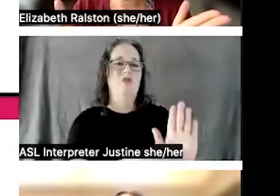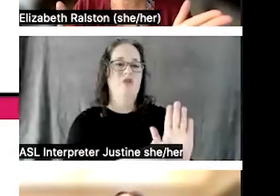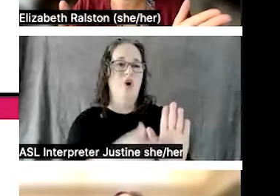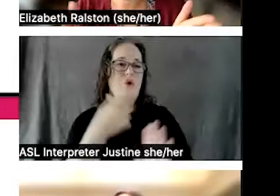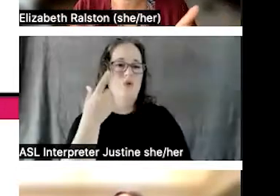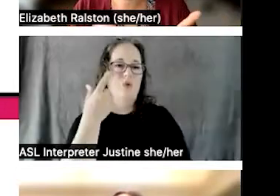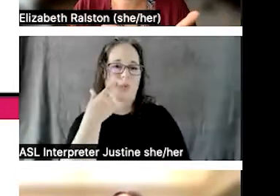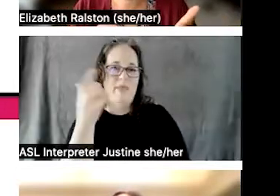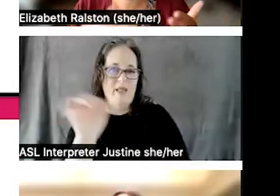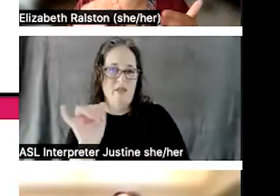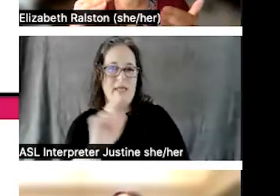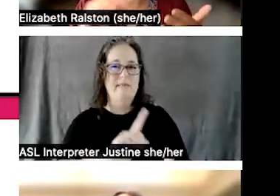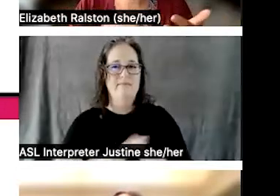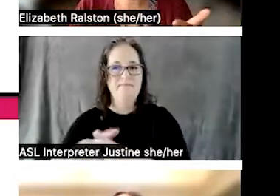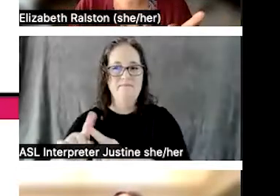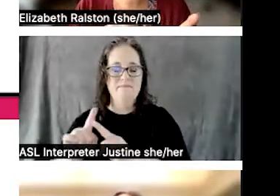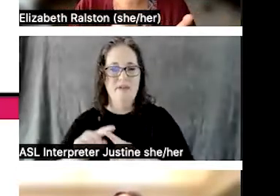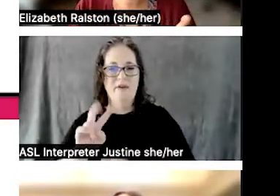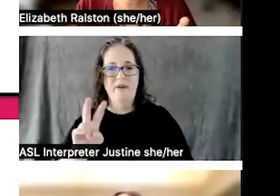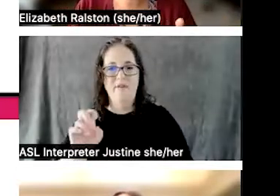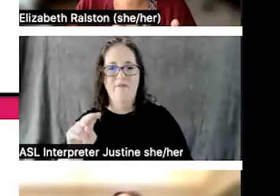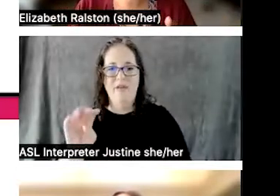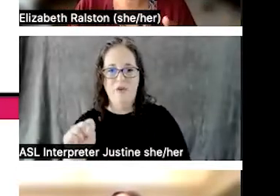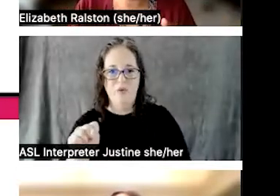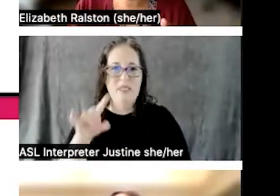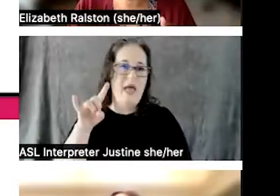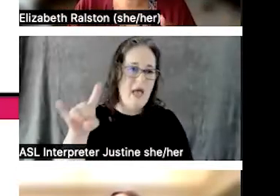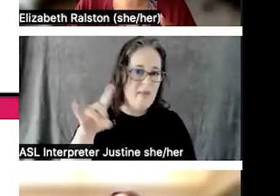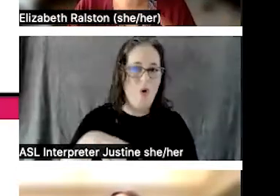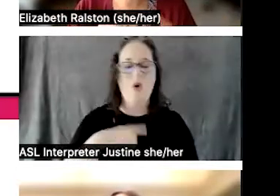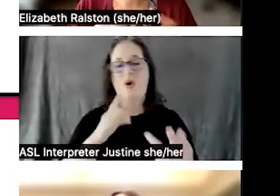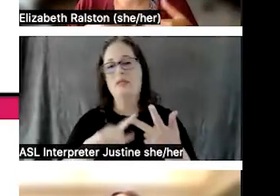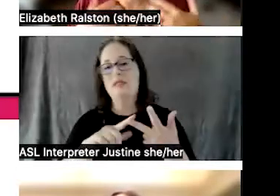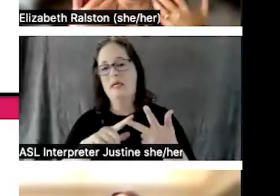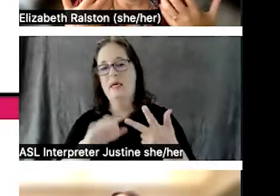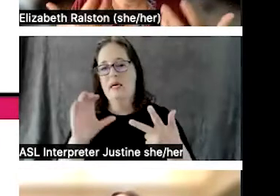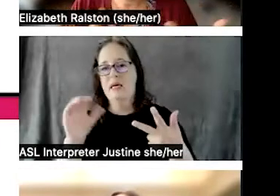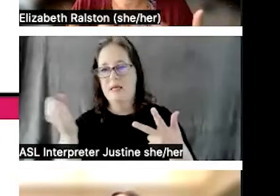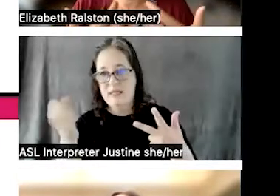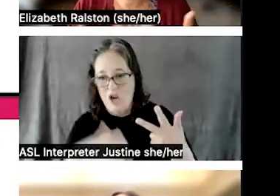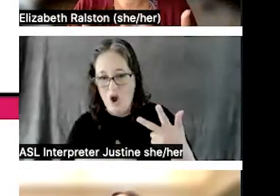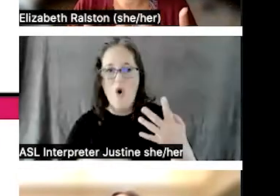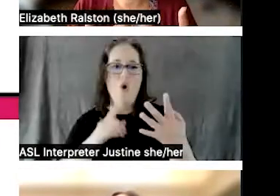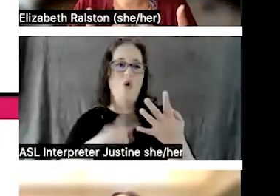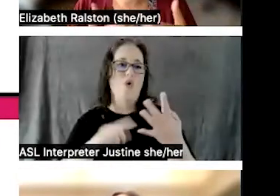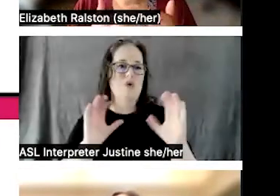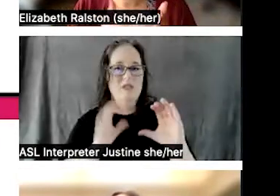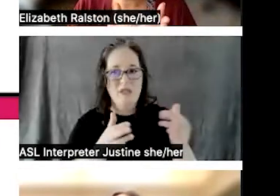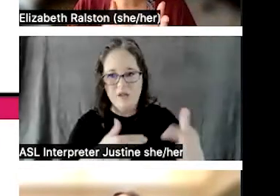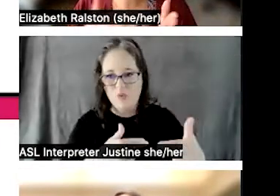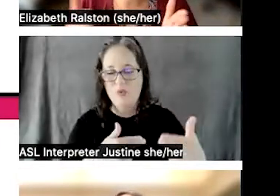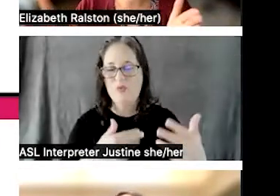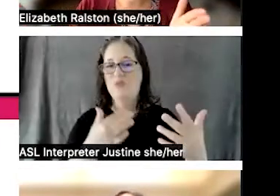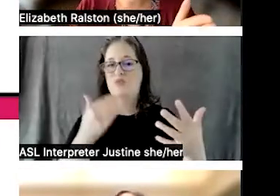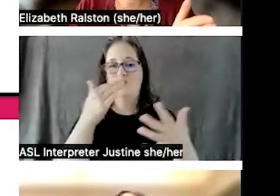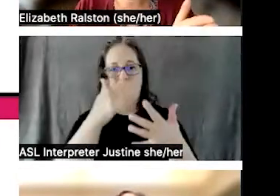of venues, and like airports, casinos, classrooms, etc., etc. And then the